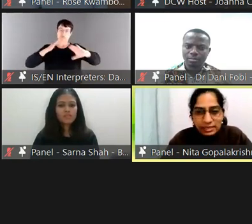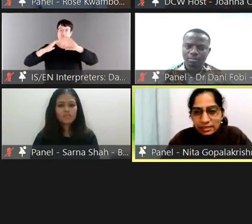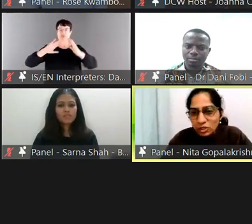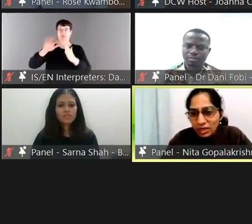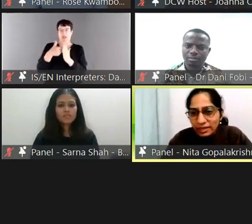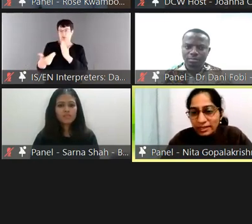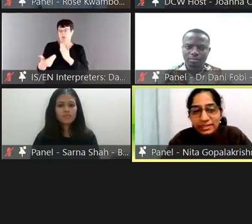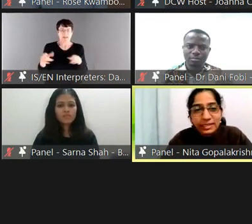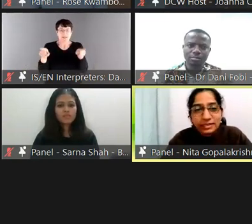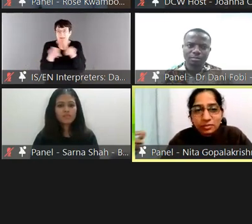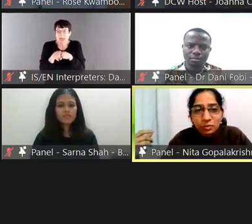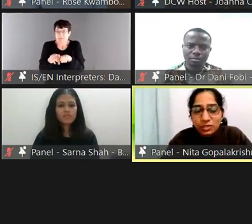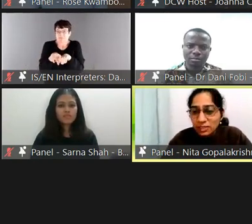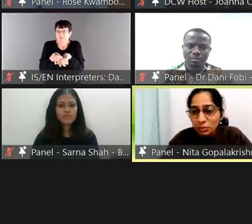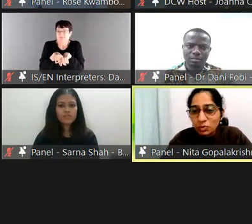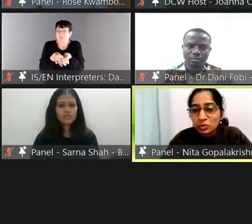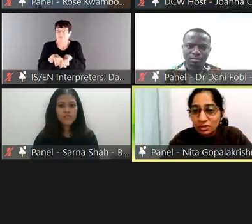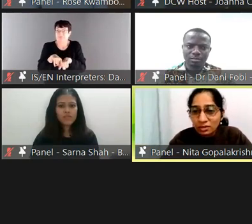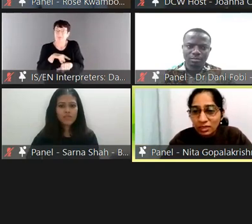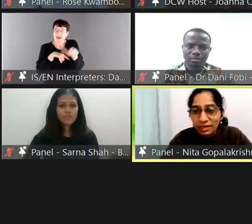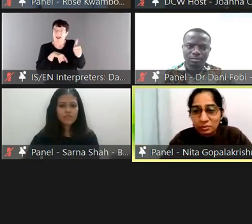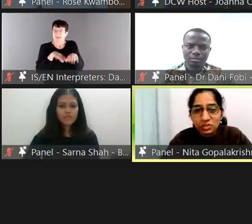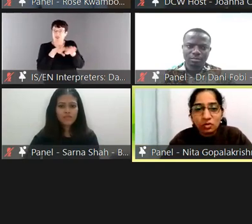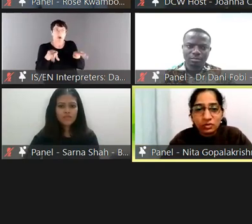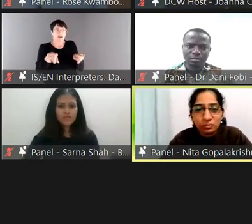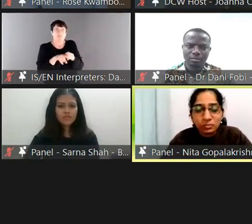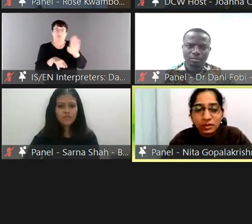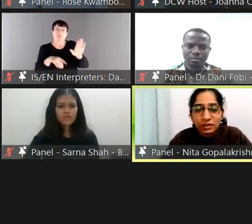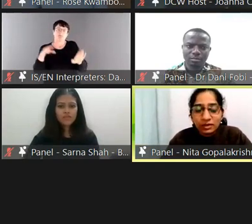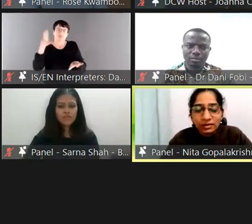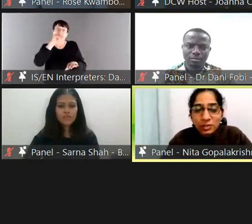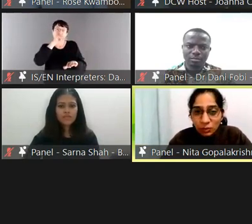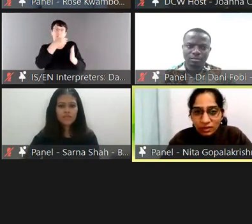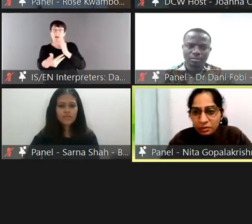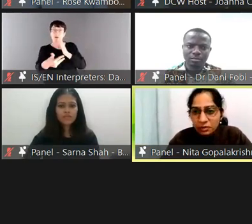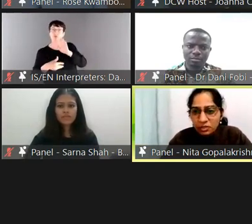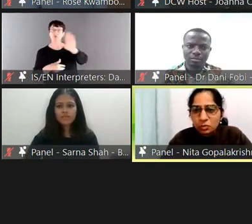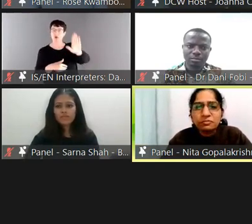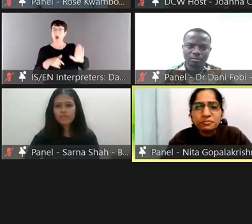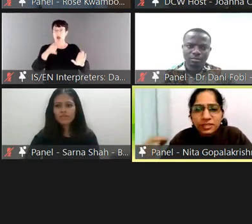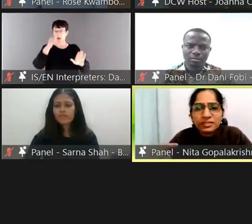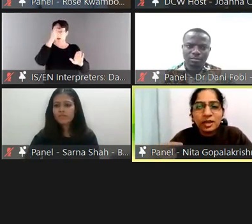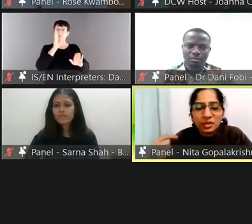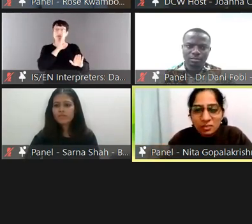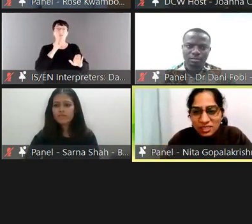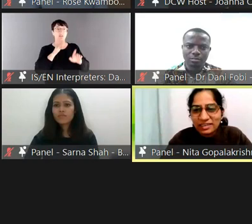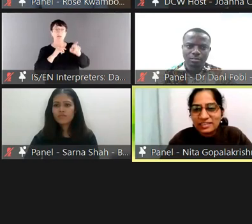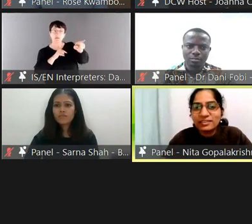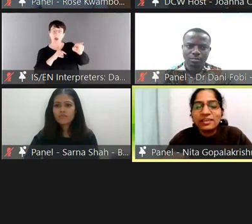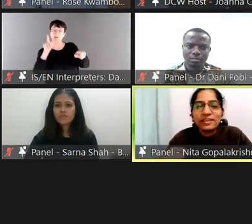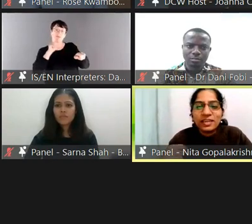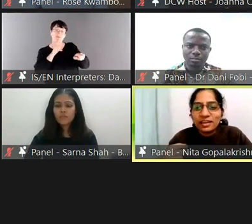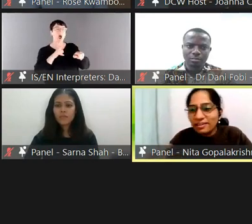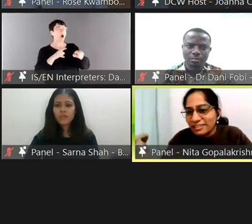Just like any other child, like I said, who is exposed to hearing language or a spoken language, would first start to